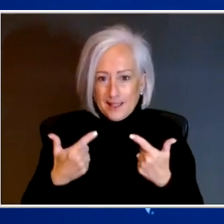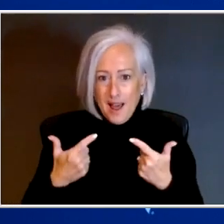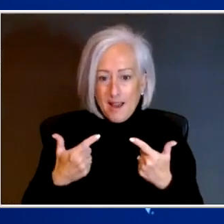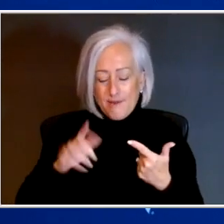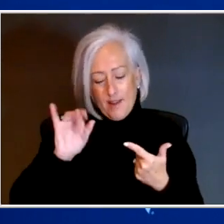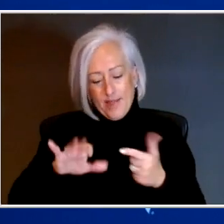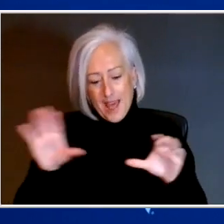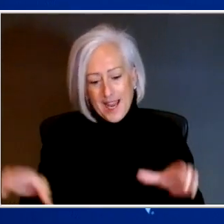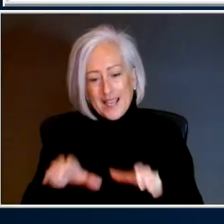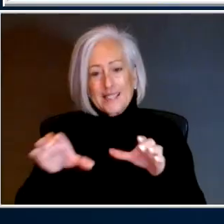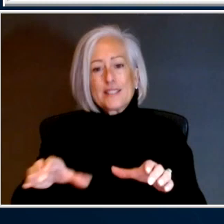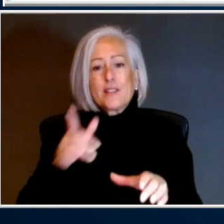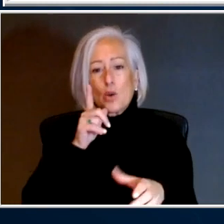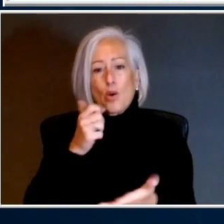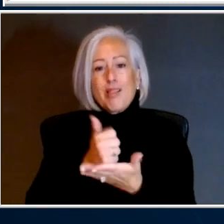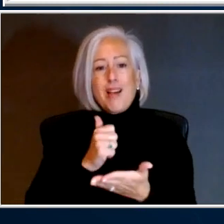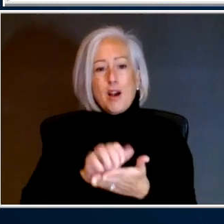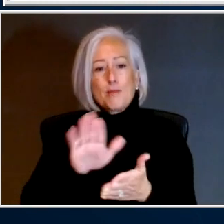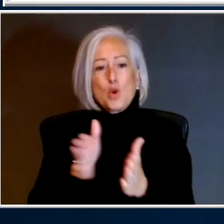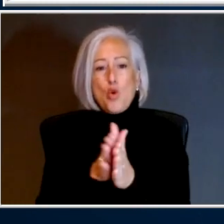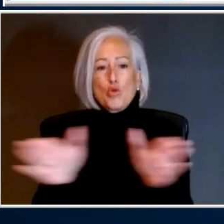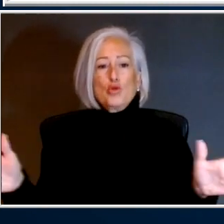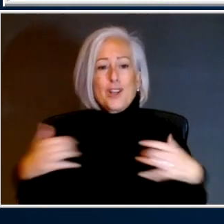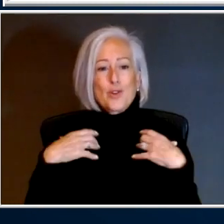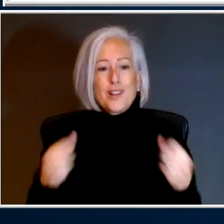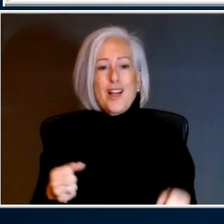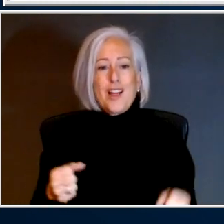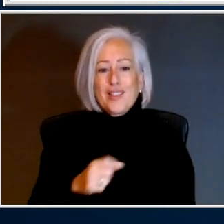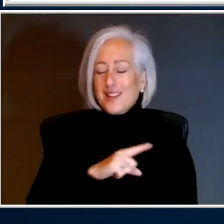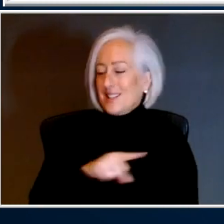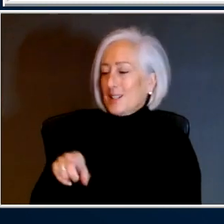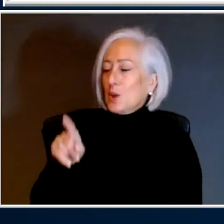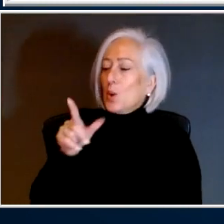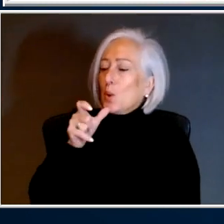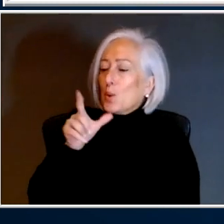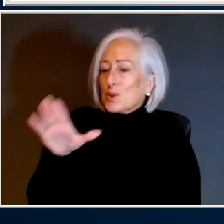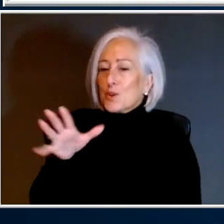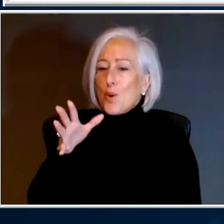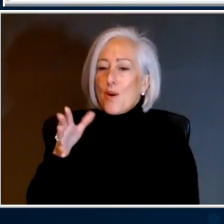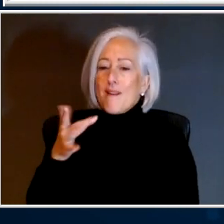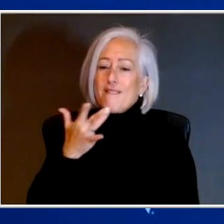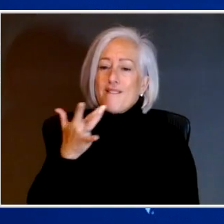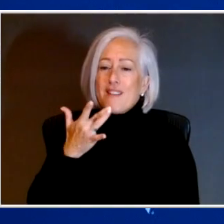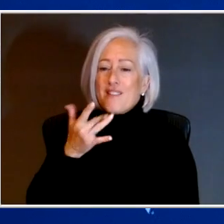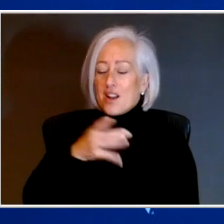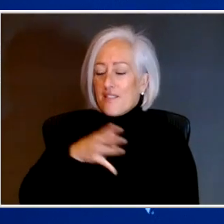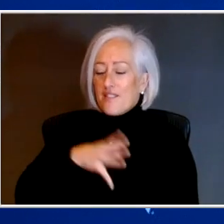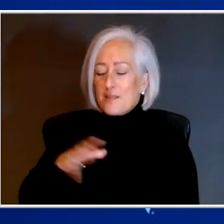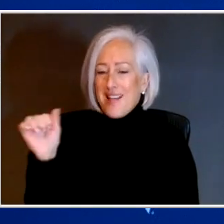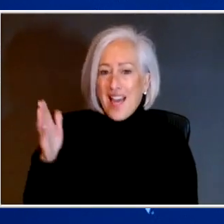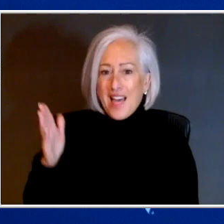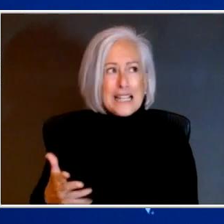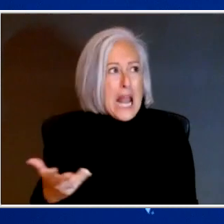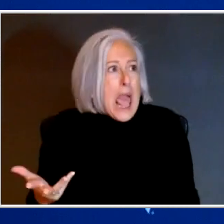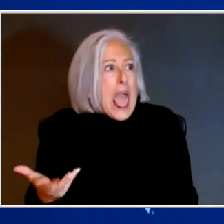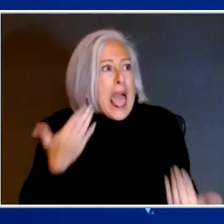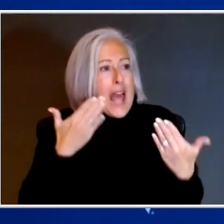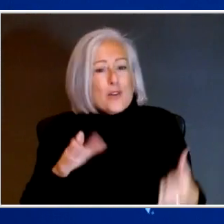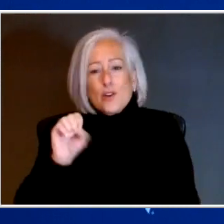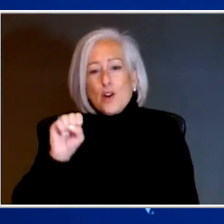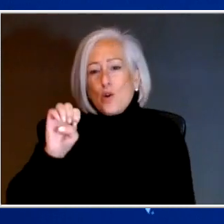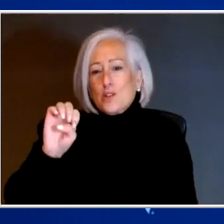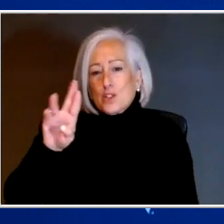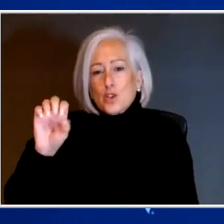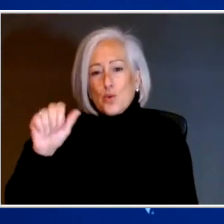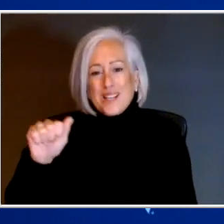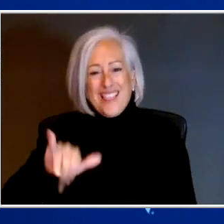is going to help your general health. Totally putting you on the spot. Who's your favorite female athlete? Quick. I don't want to say Serena because that's an easy one